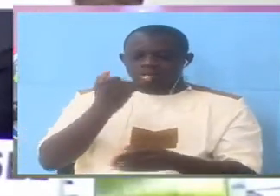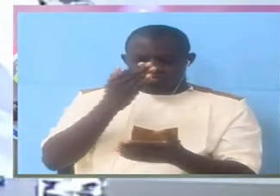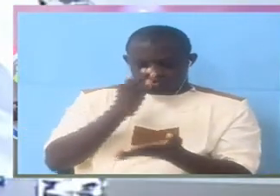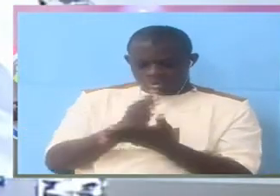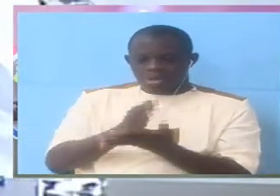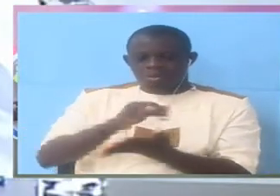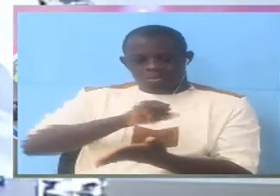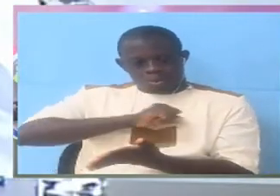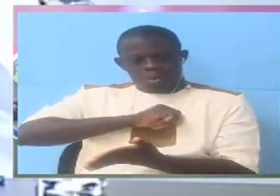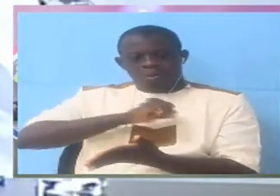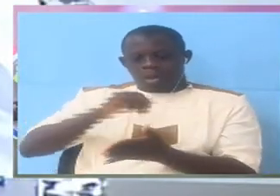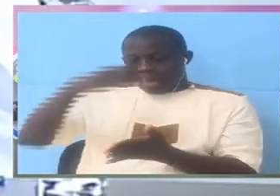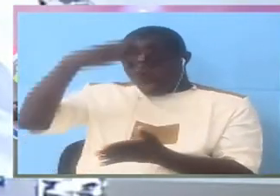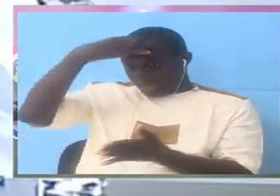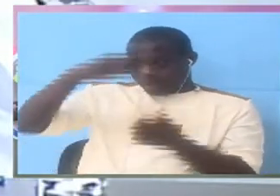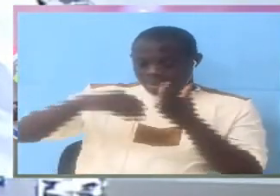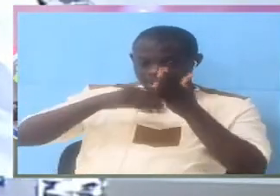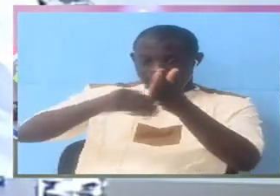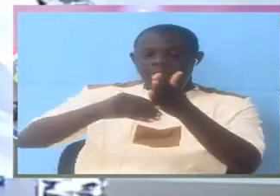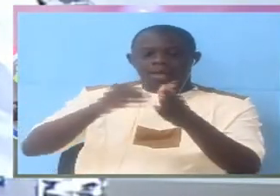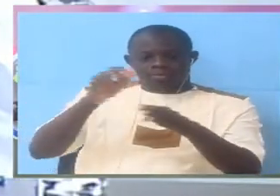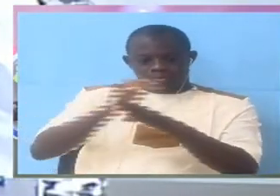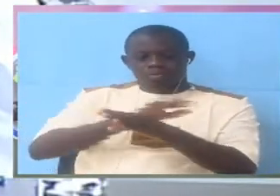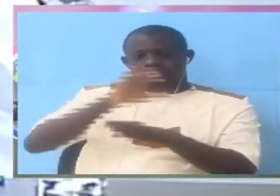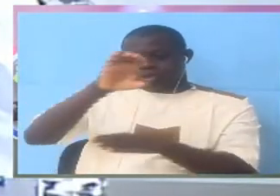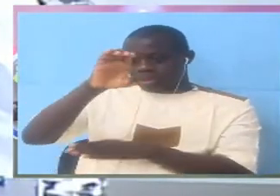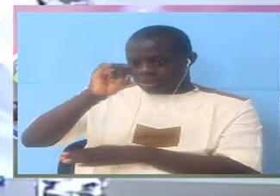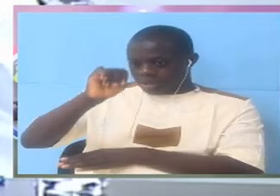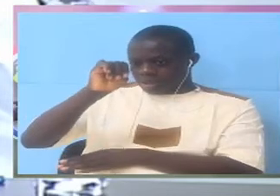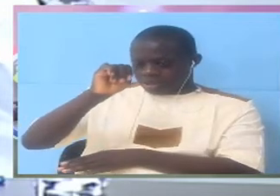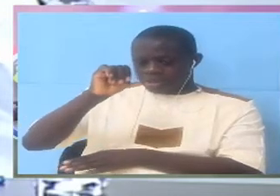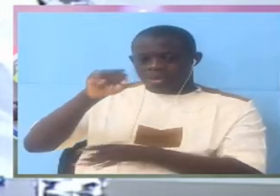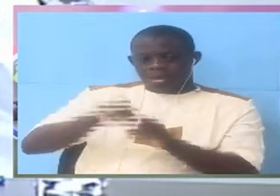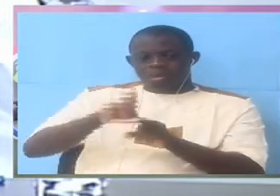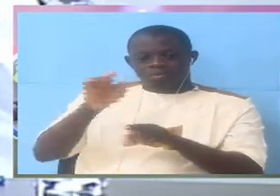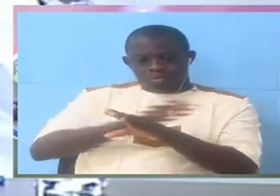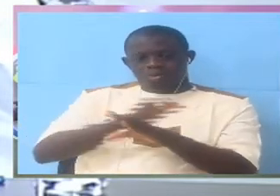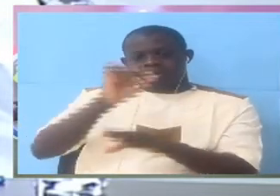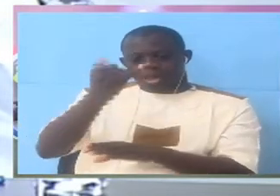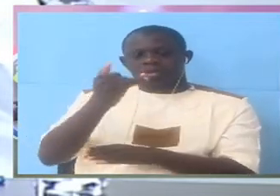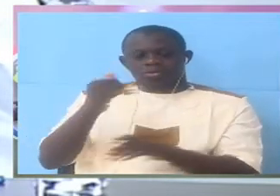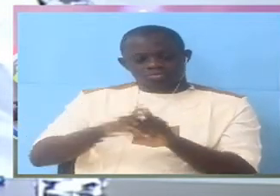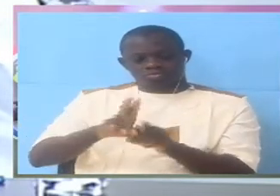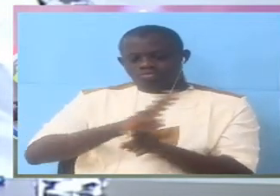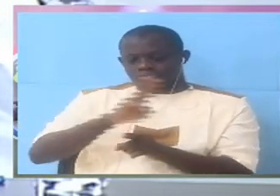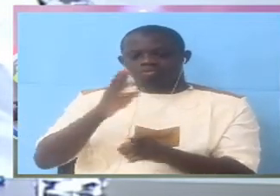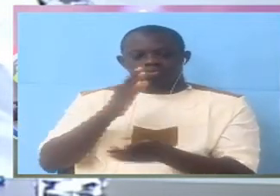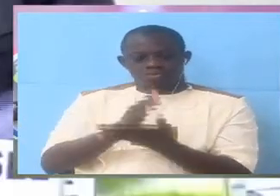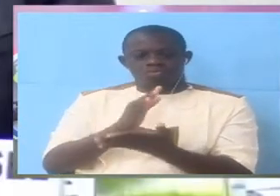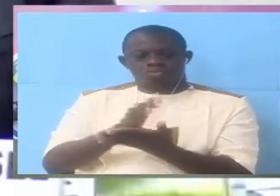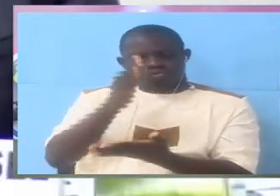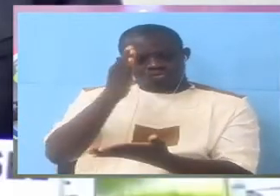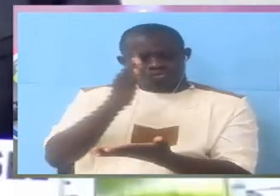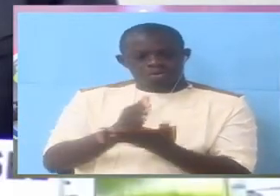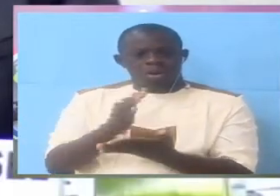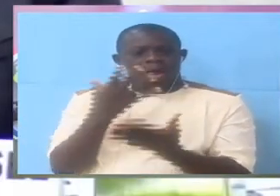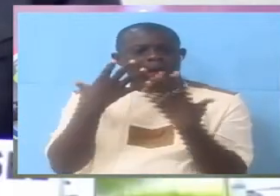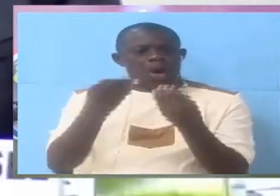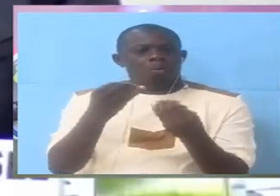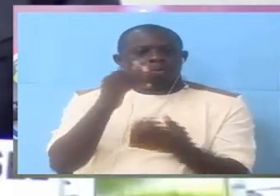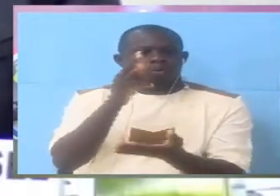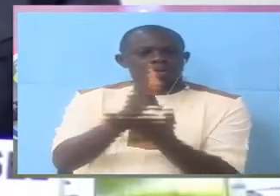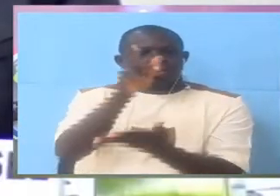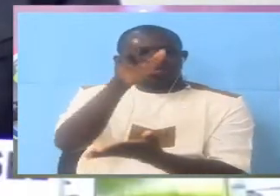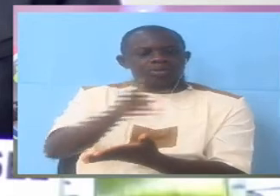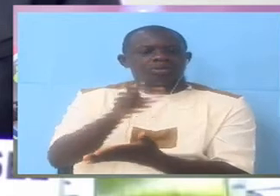that is no guesswork. He's the head of CE. Yes. It's no guesswork, that's true. Exactly. How would the witness have known? I